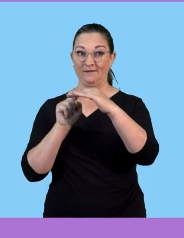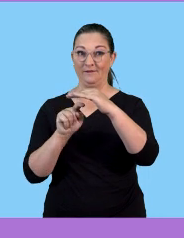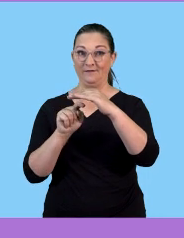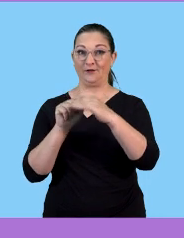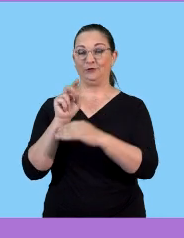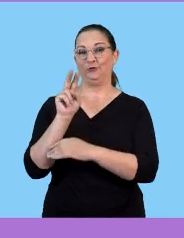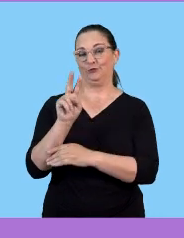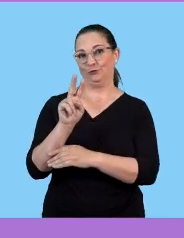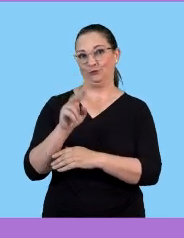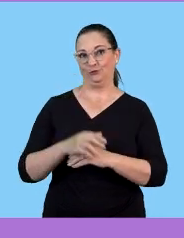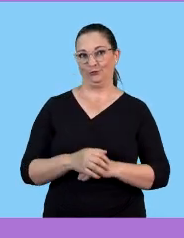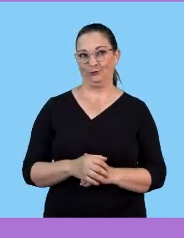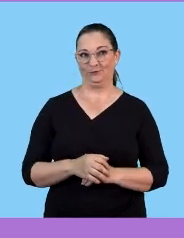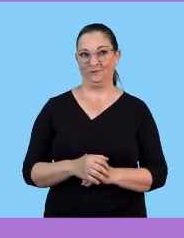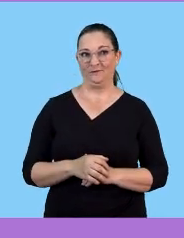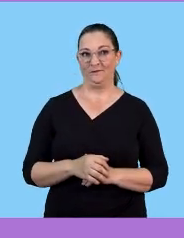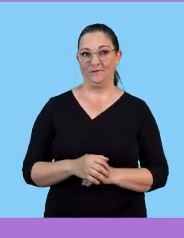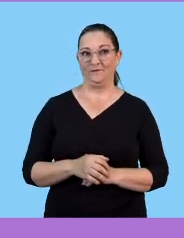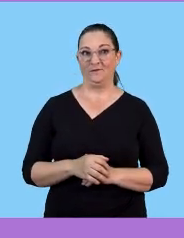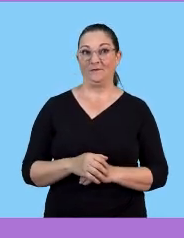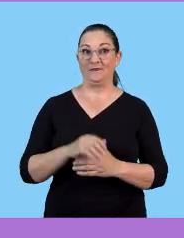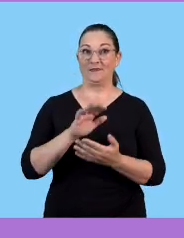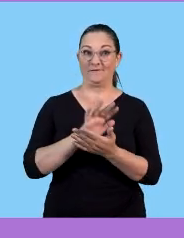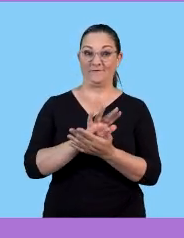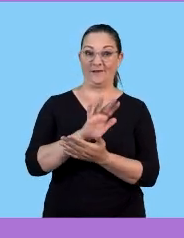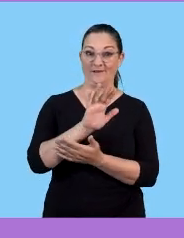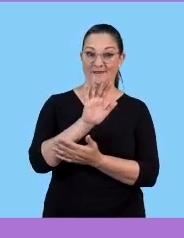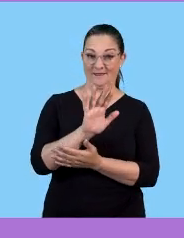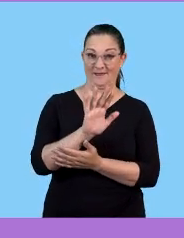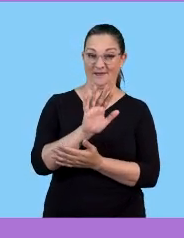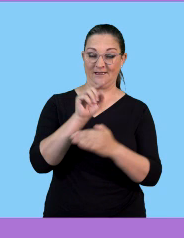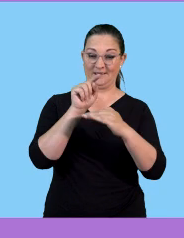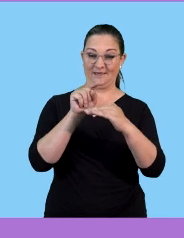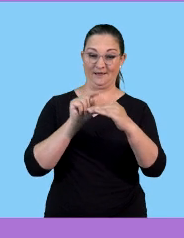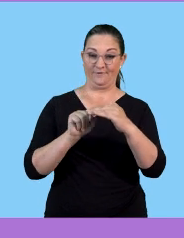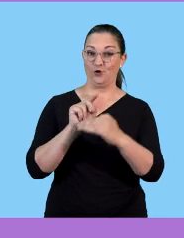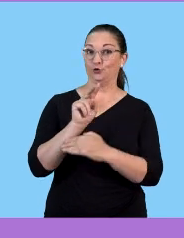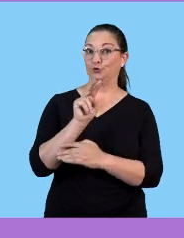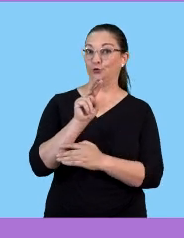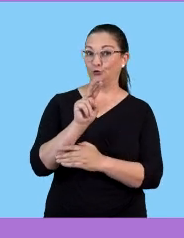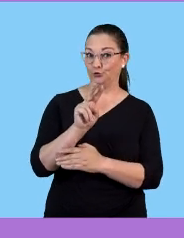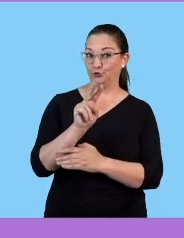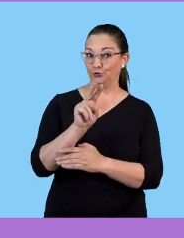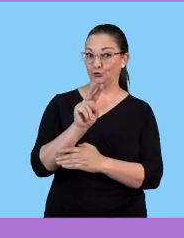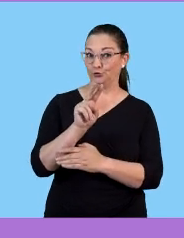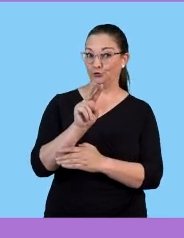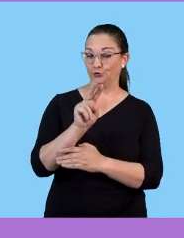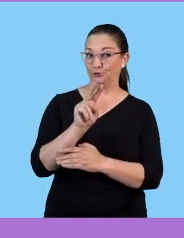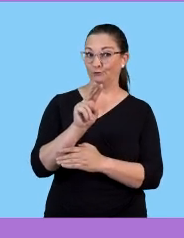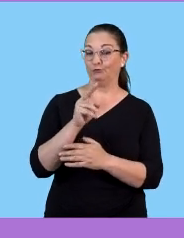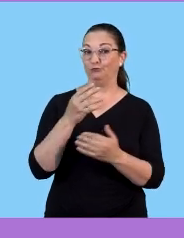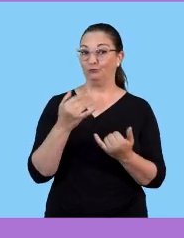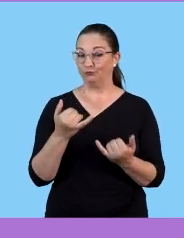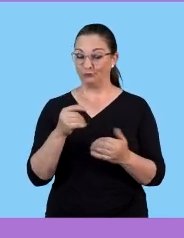divided by 2. So 15 divided by 2,